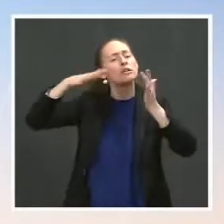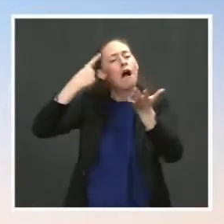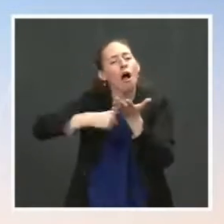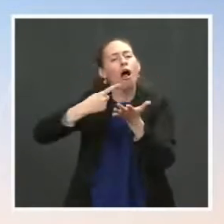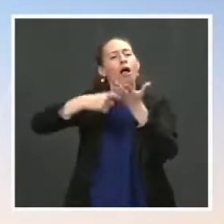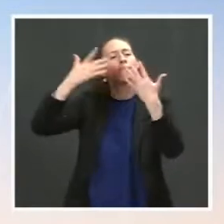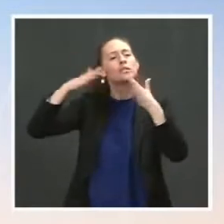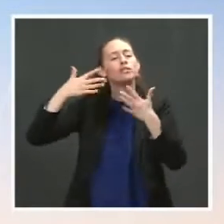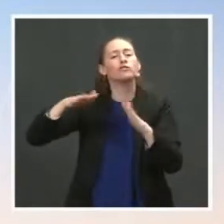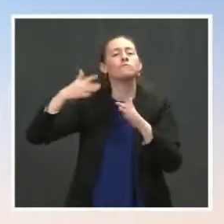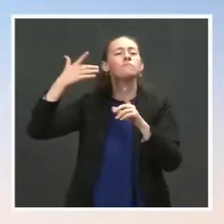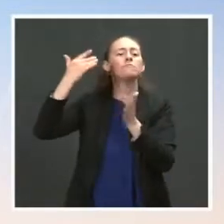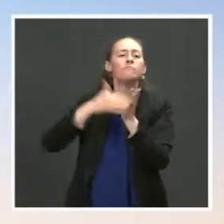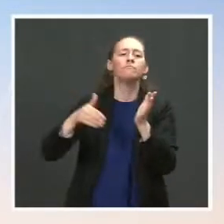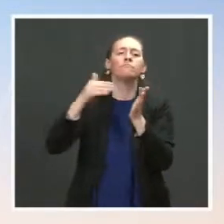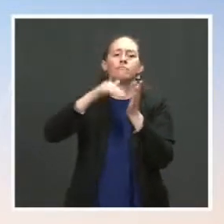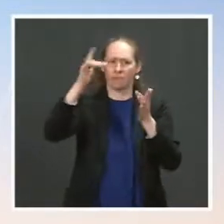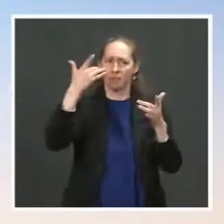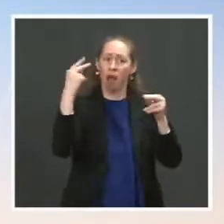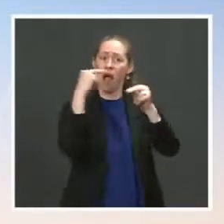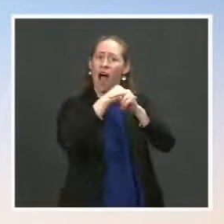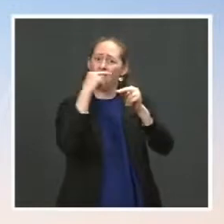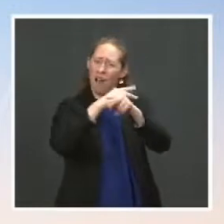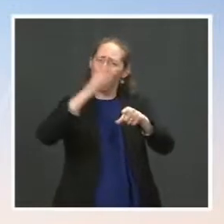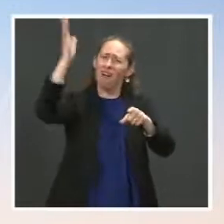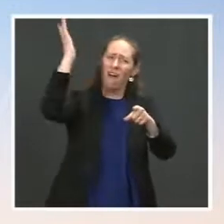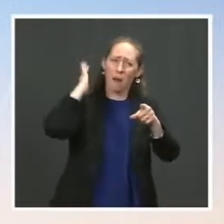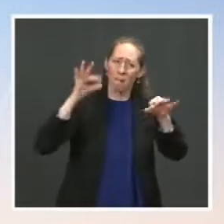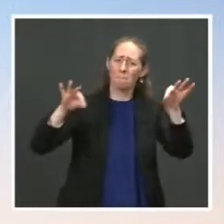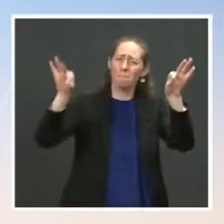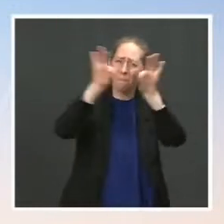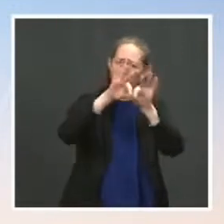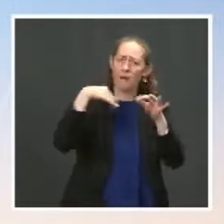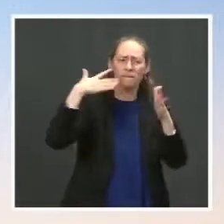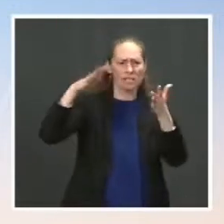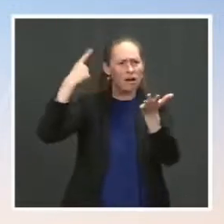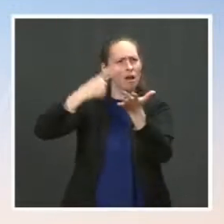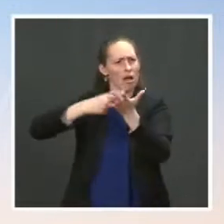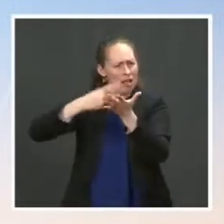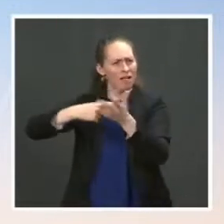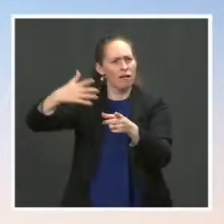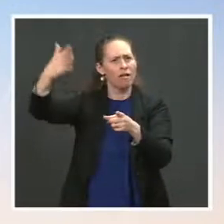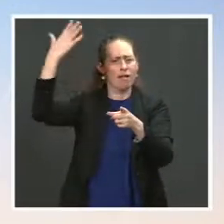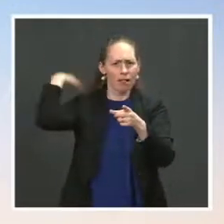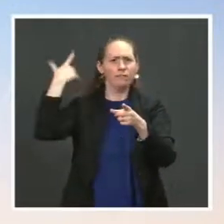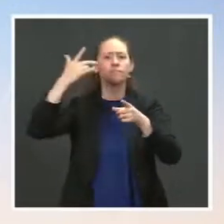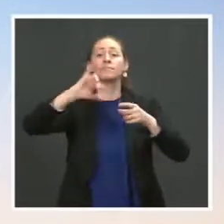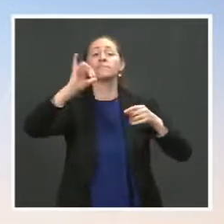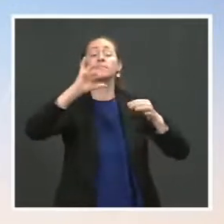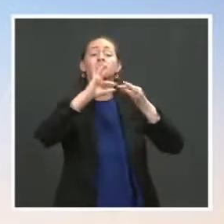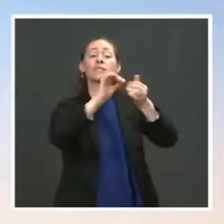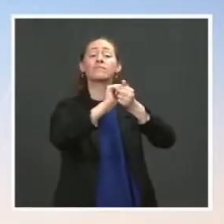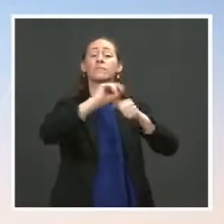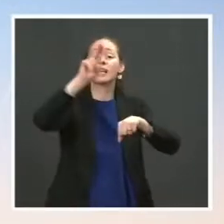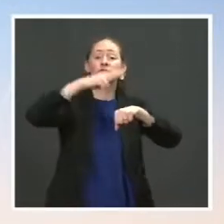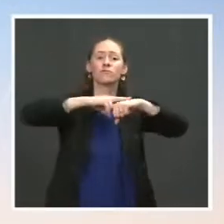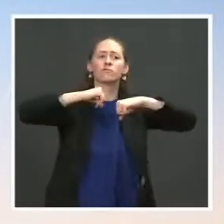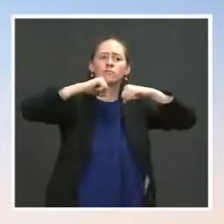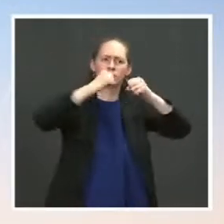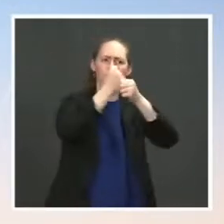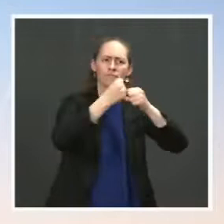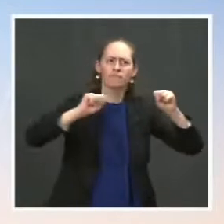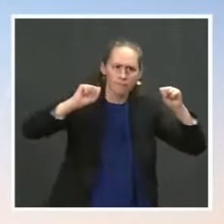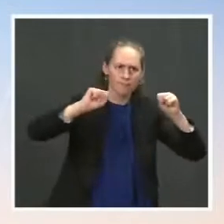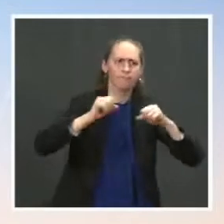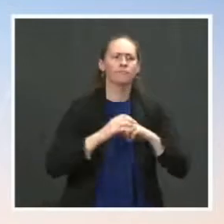interstate highway system so important was an understanding that our national security in the Eisenhower era was